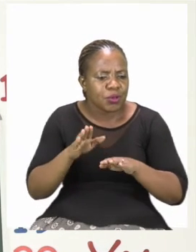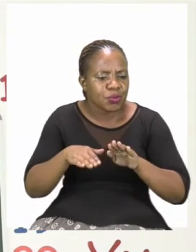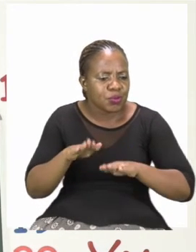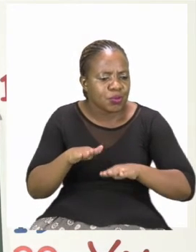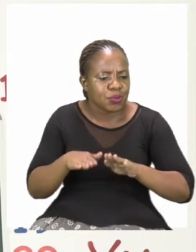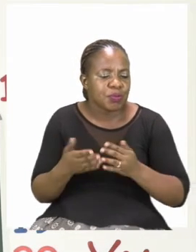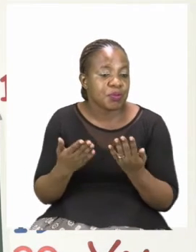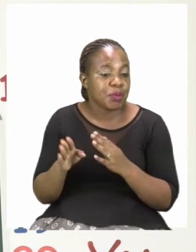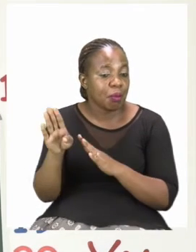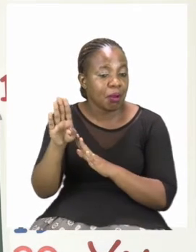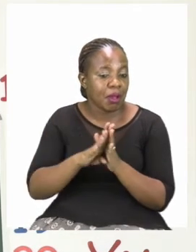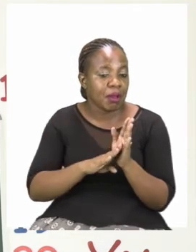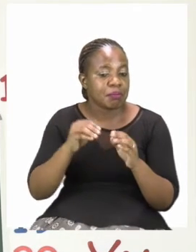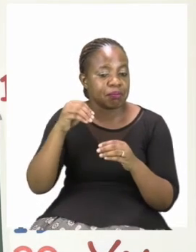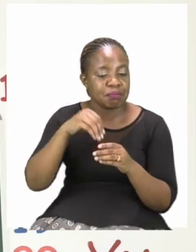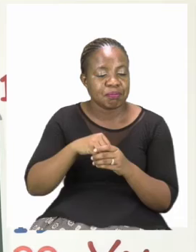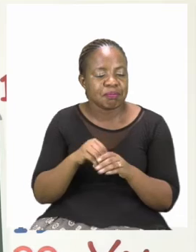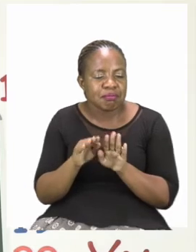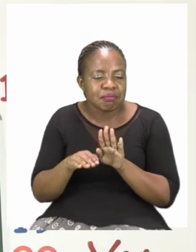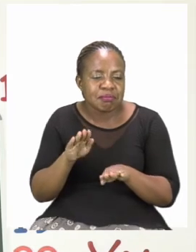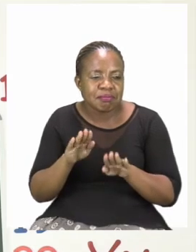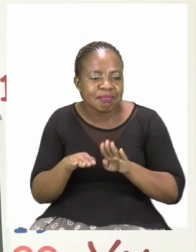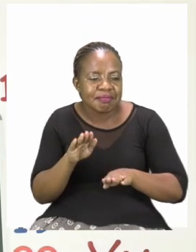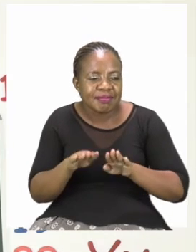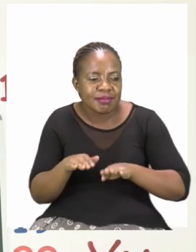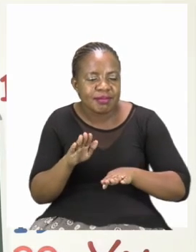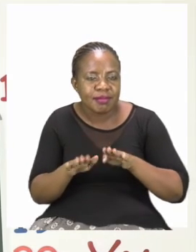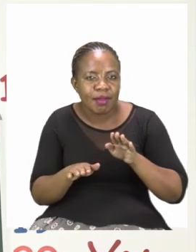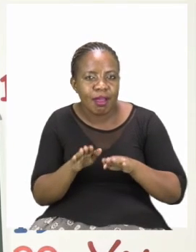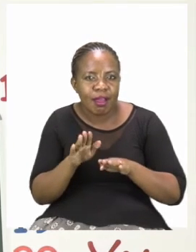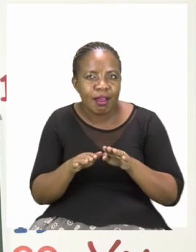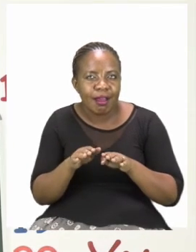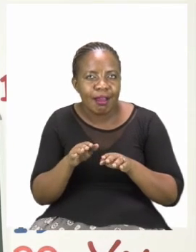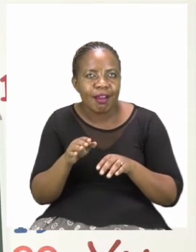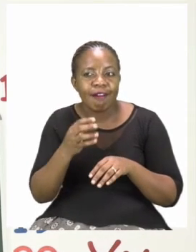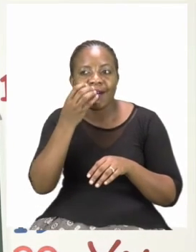Round. Wonderful. So our small